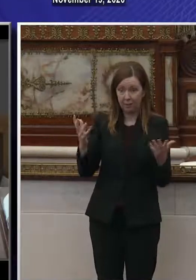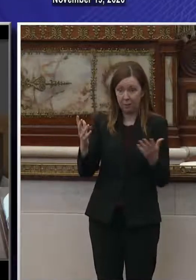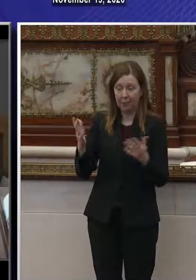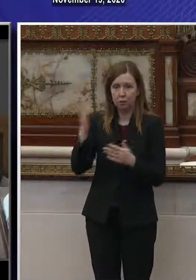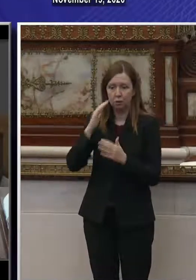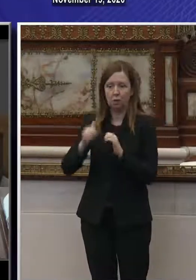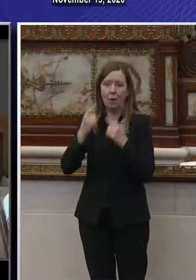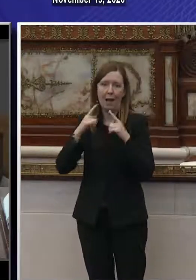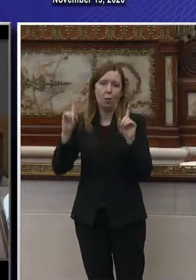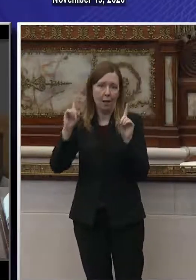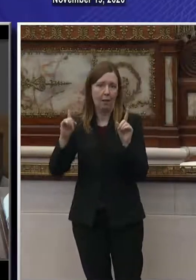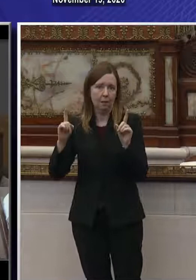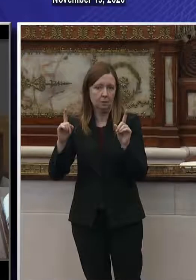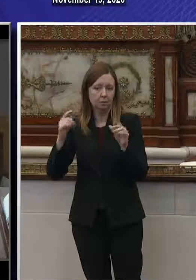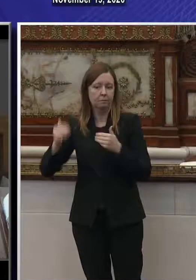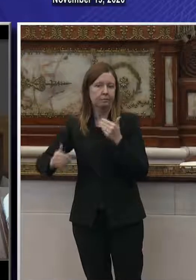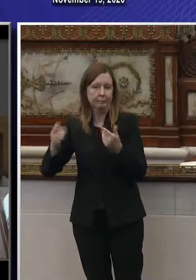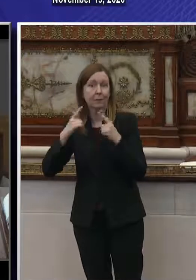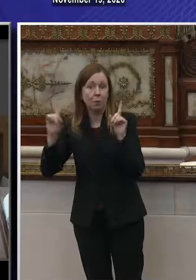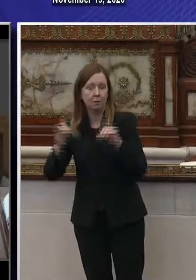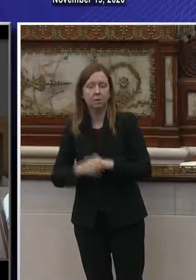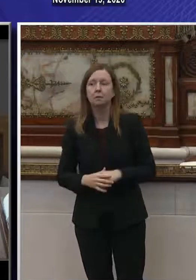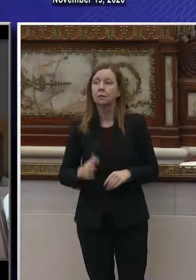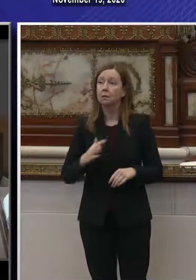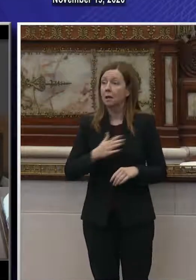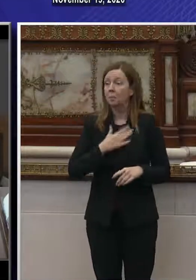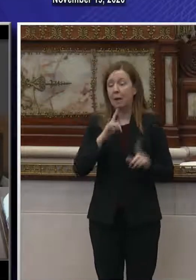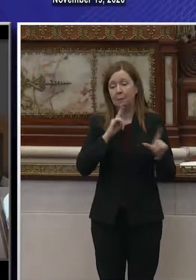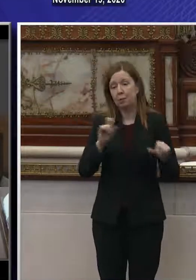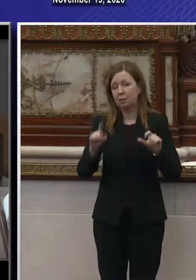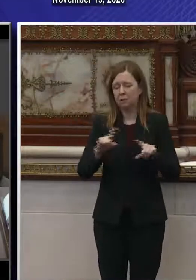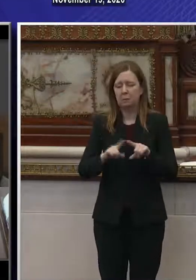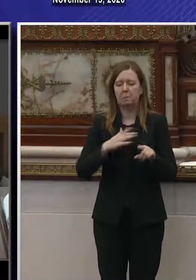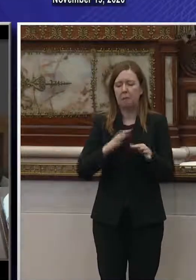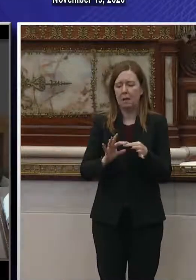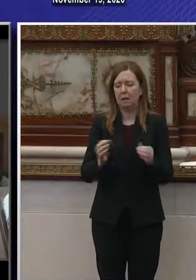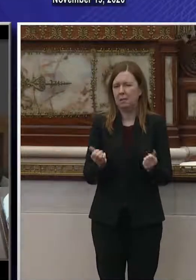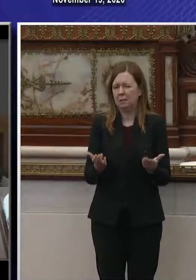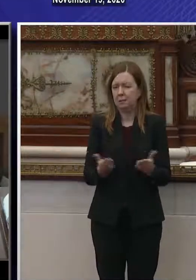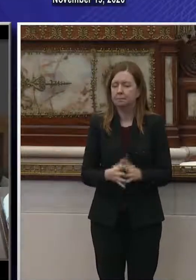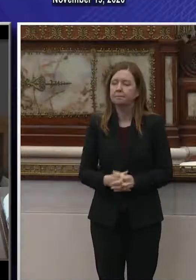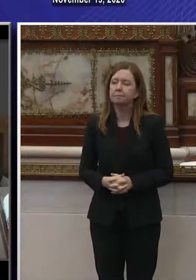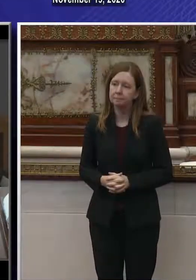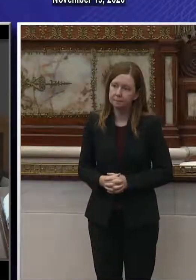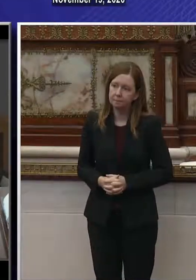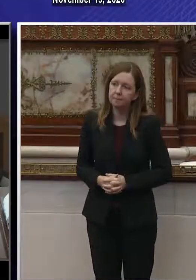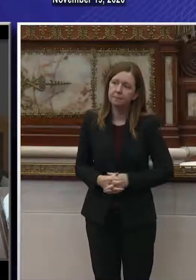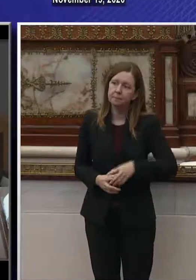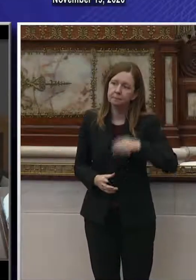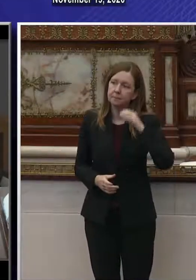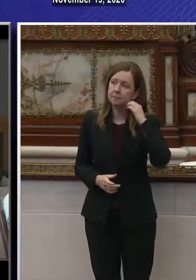know how well this works. So glad to take questions, but those are the comments I wanted to offer.